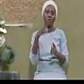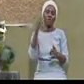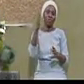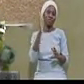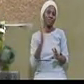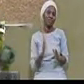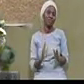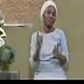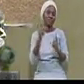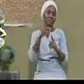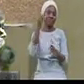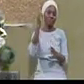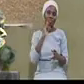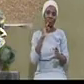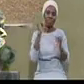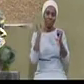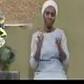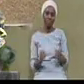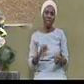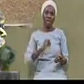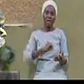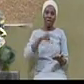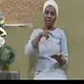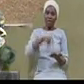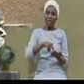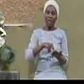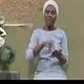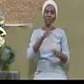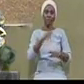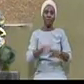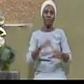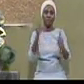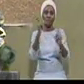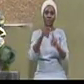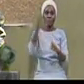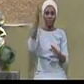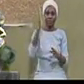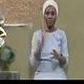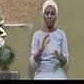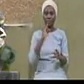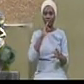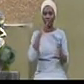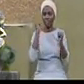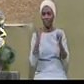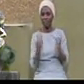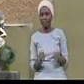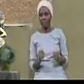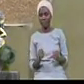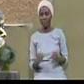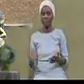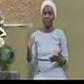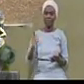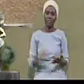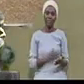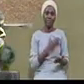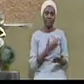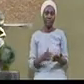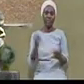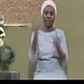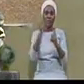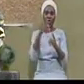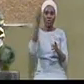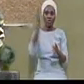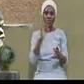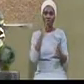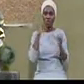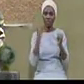God. I stand up on the word of God. Upon the word of